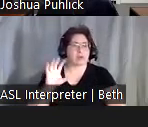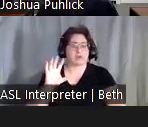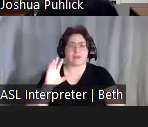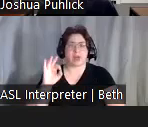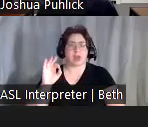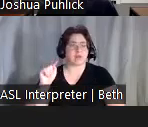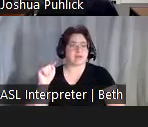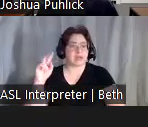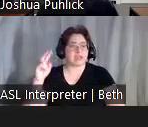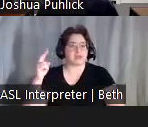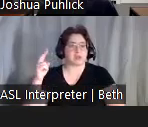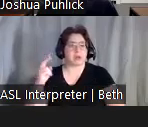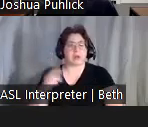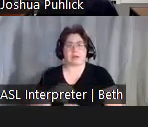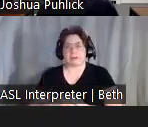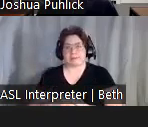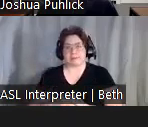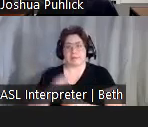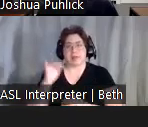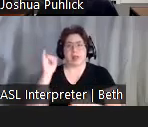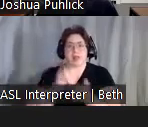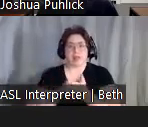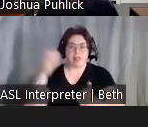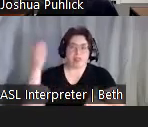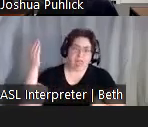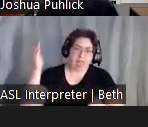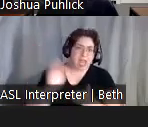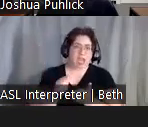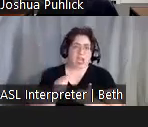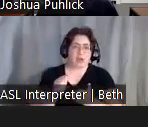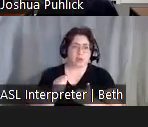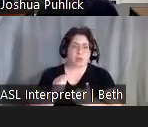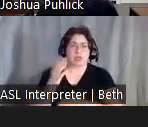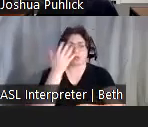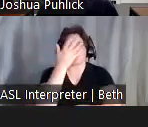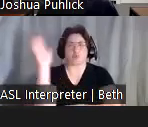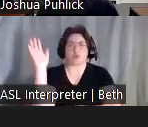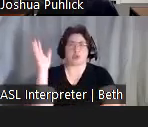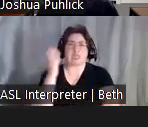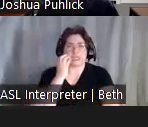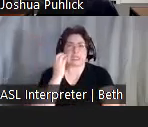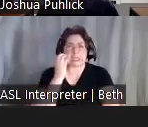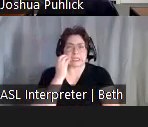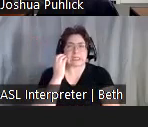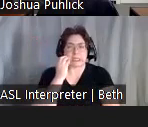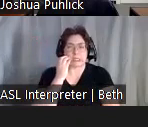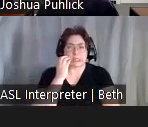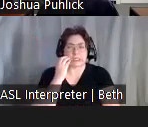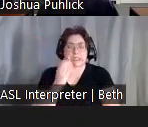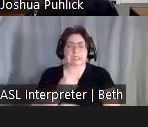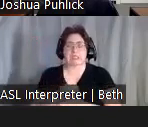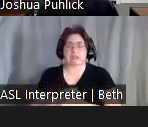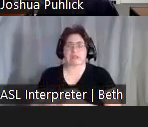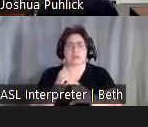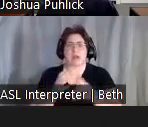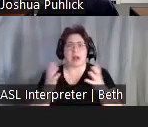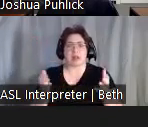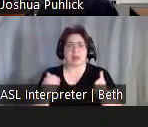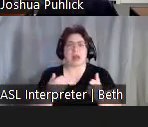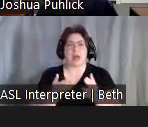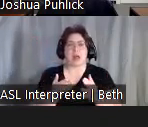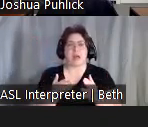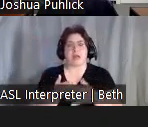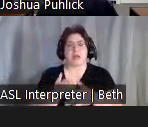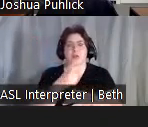That reduced the tree densities quite a bit within the transition treatment. And then when